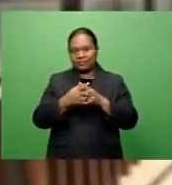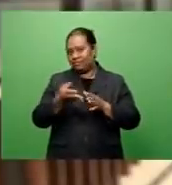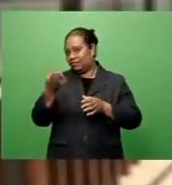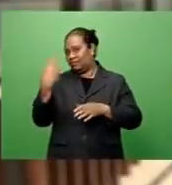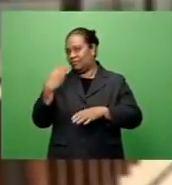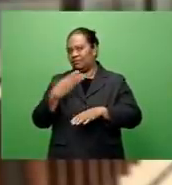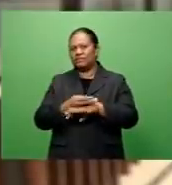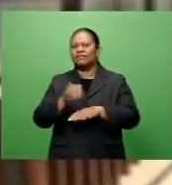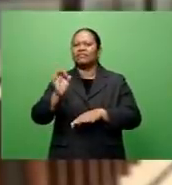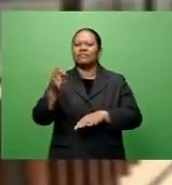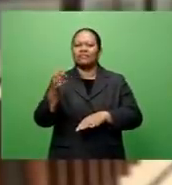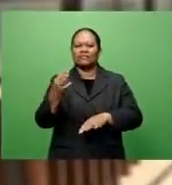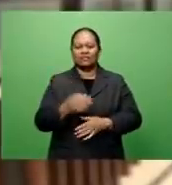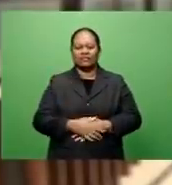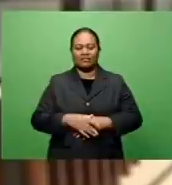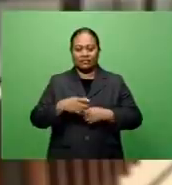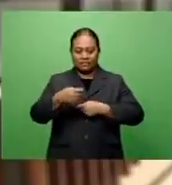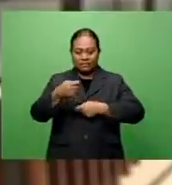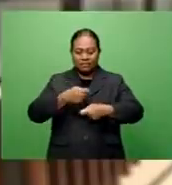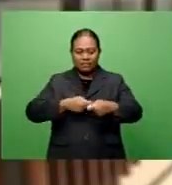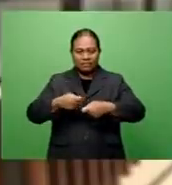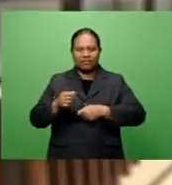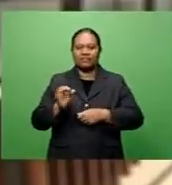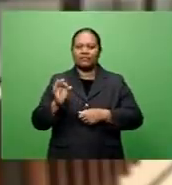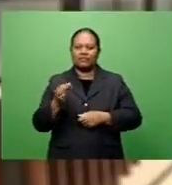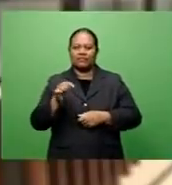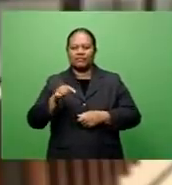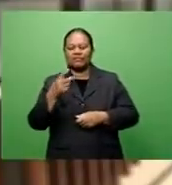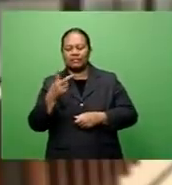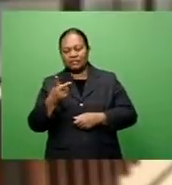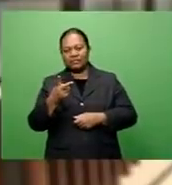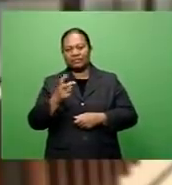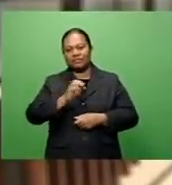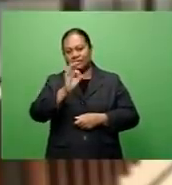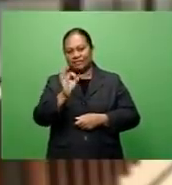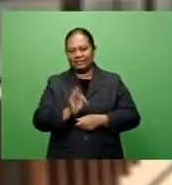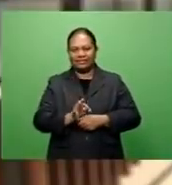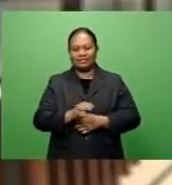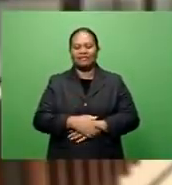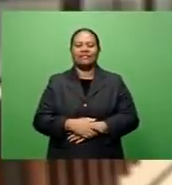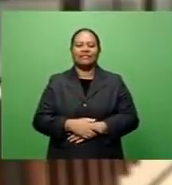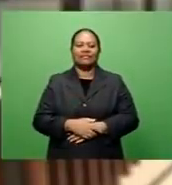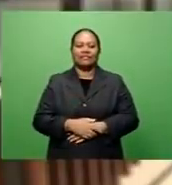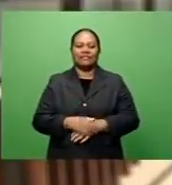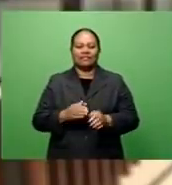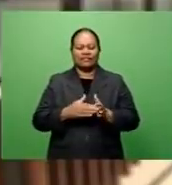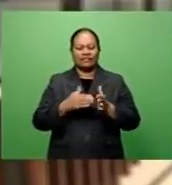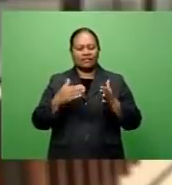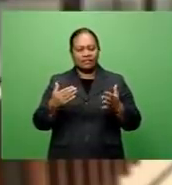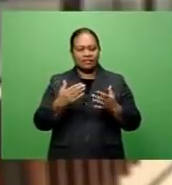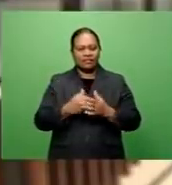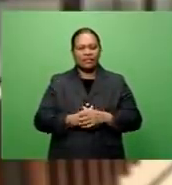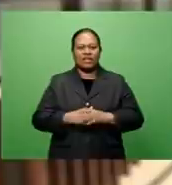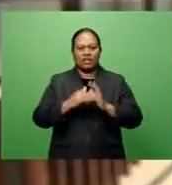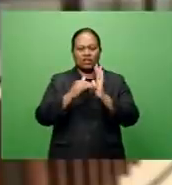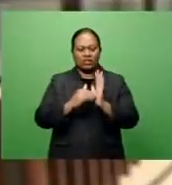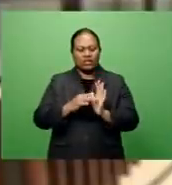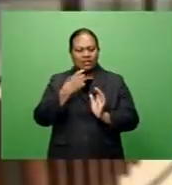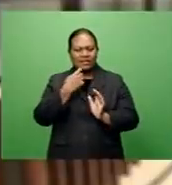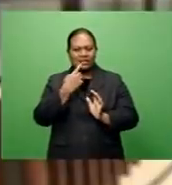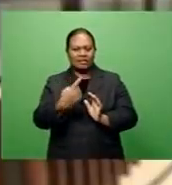was 0 against market expectations of 0.2%. In a speech, Federal Reserve Chair Jerome